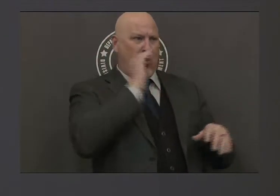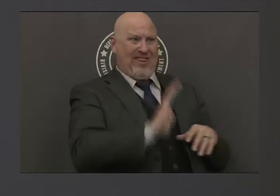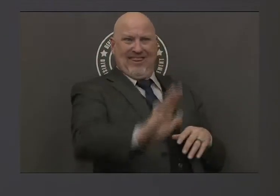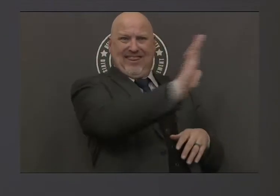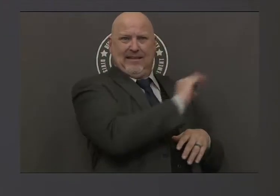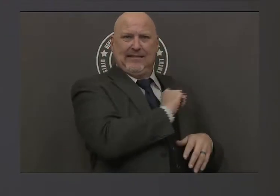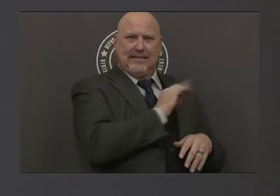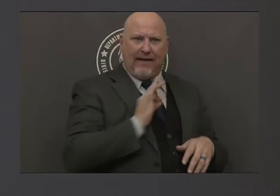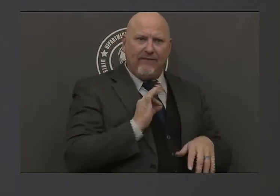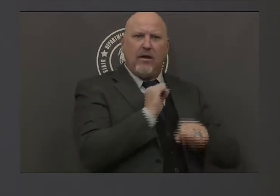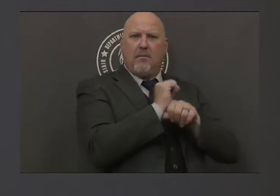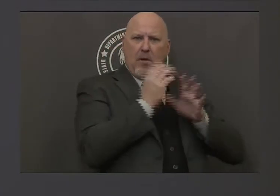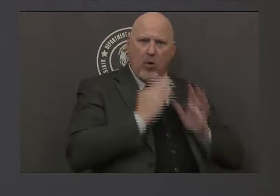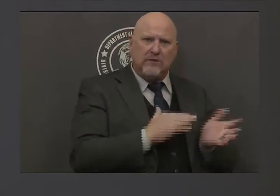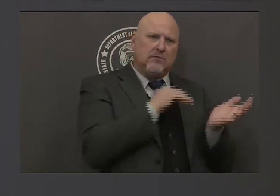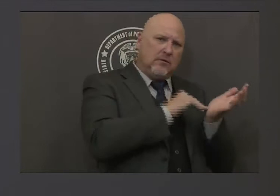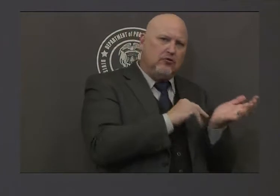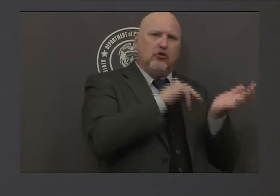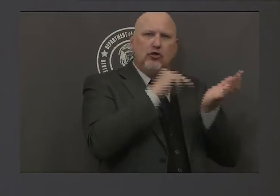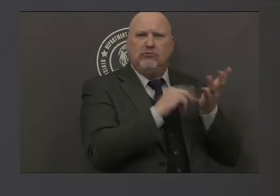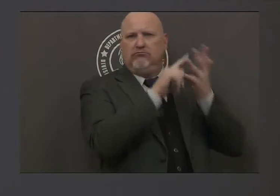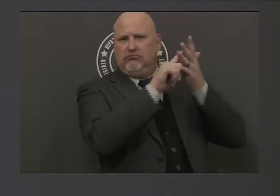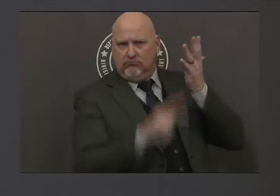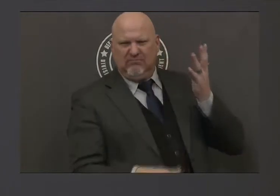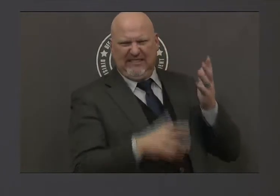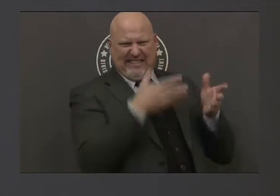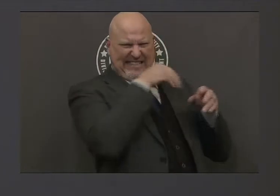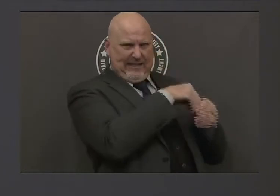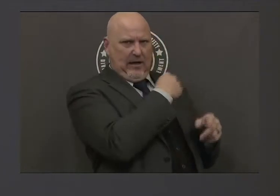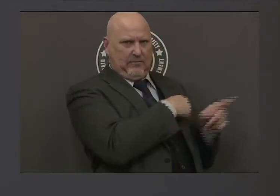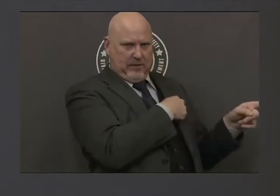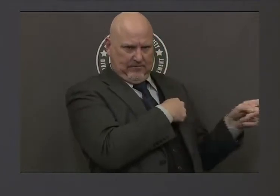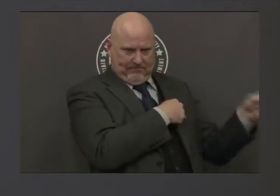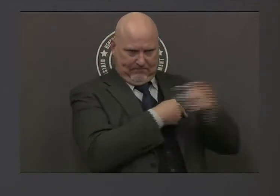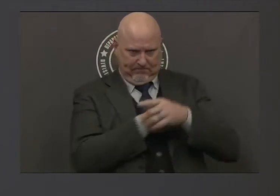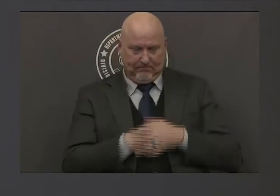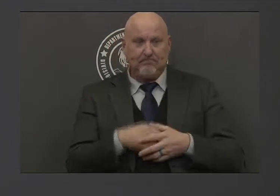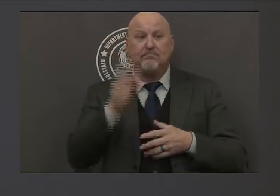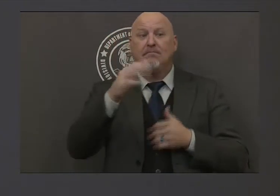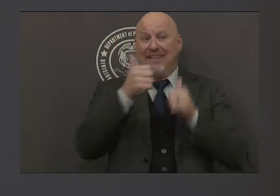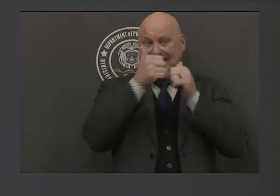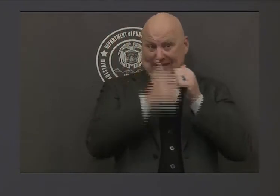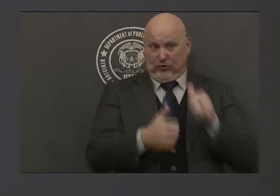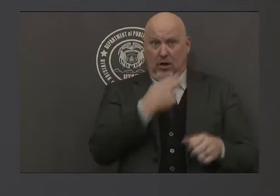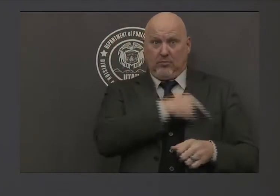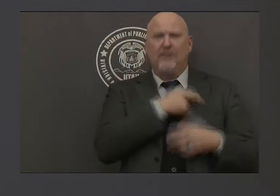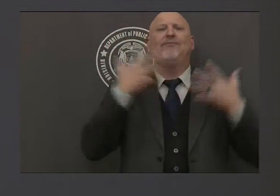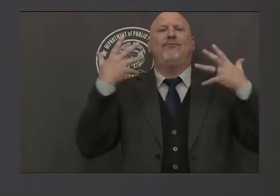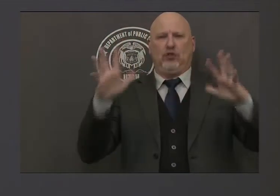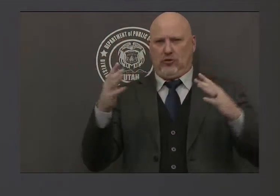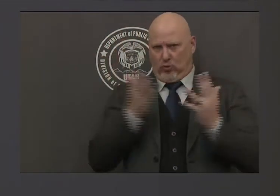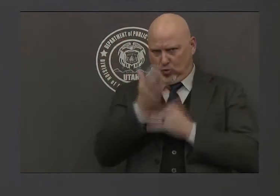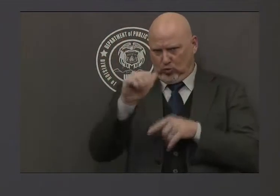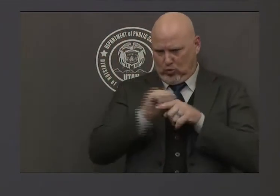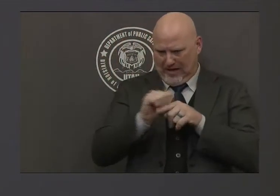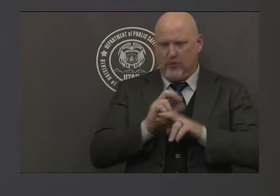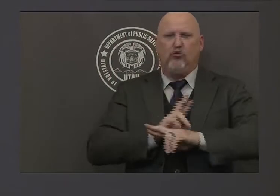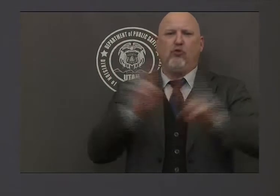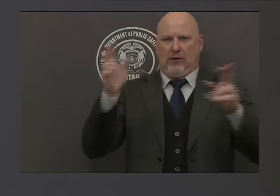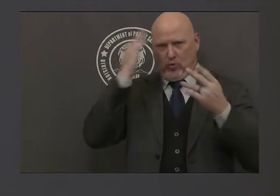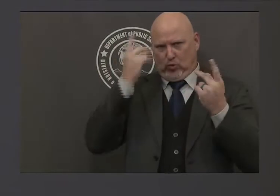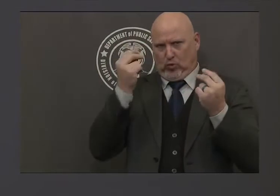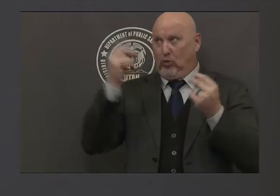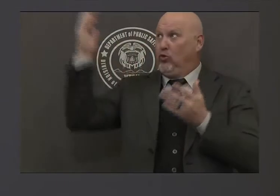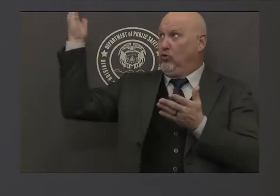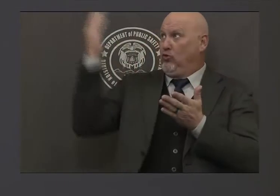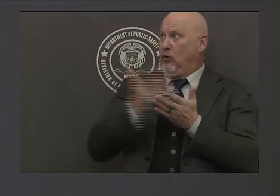hospitals has been training and preparing to receive the vaccine for a long time. I'm confident our state and all